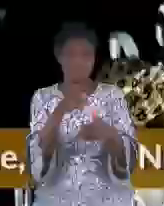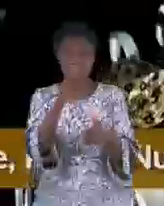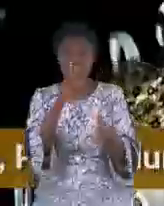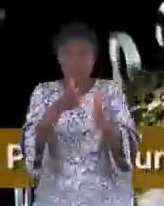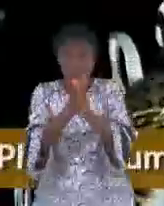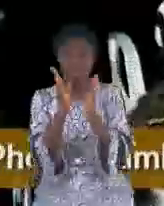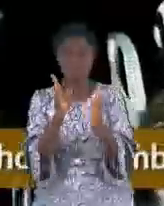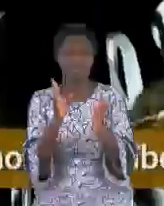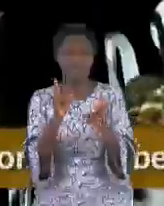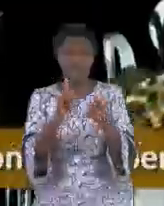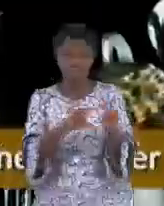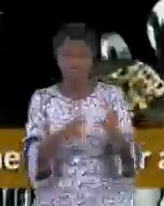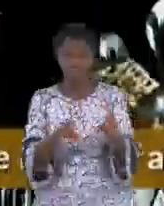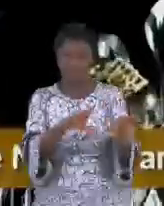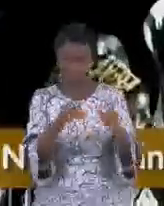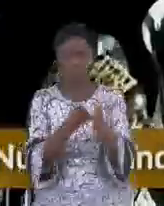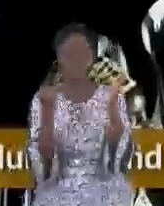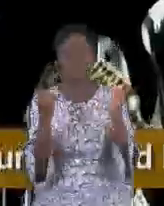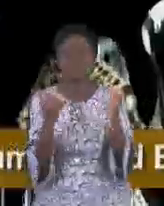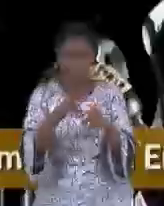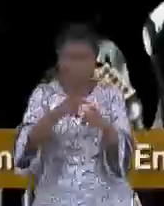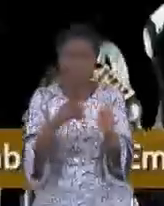Begin to walk when you are asked to walk.